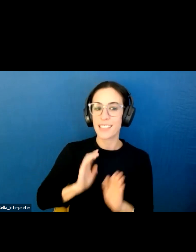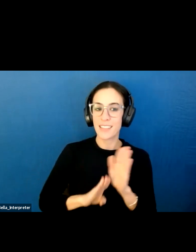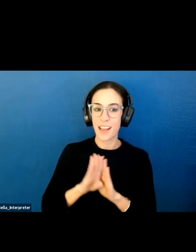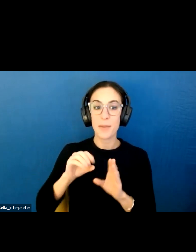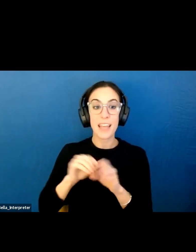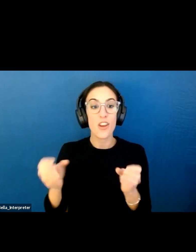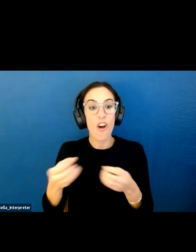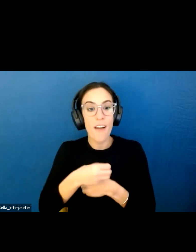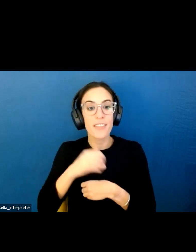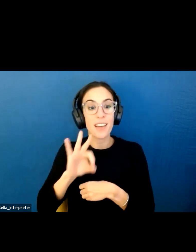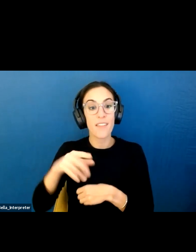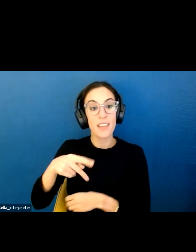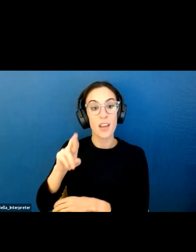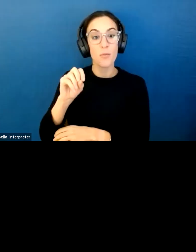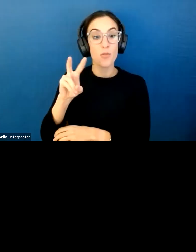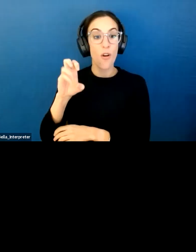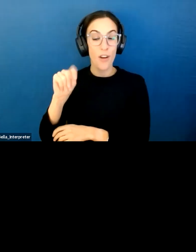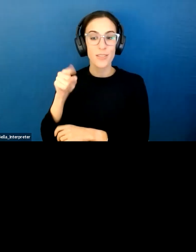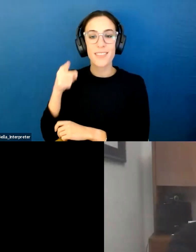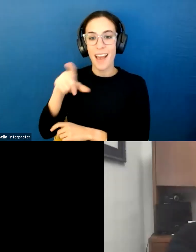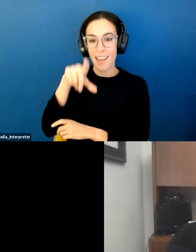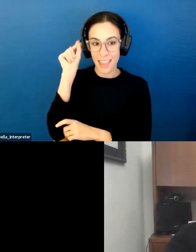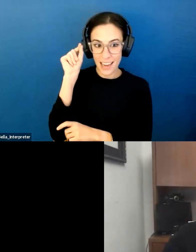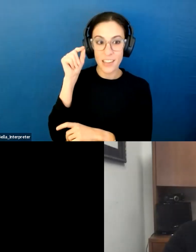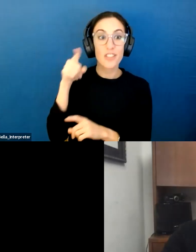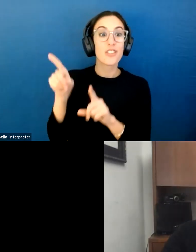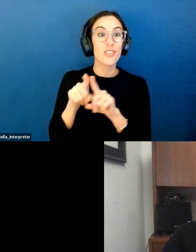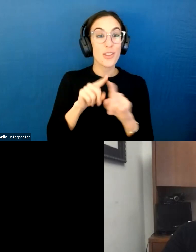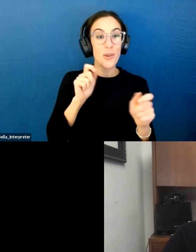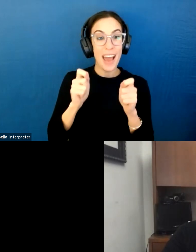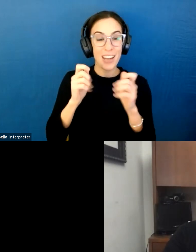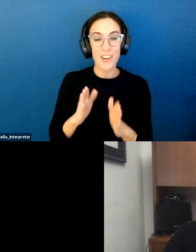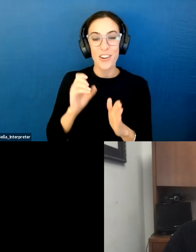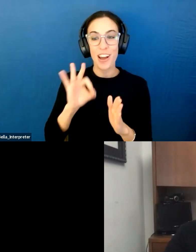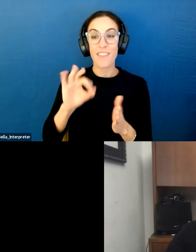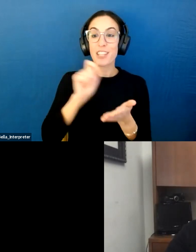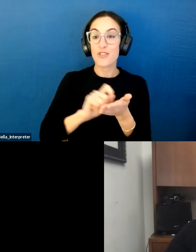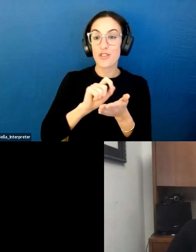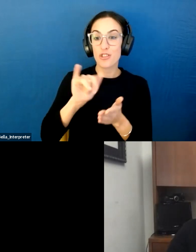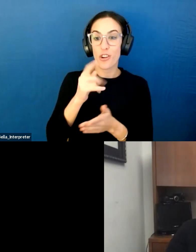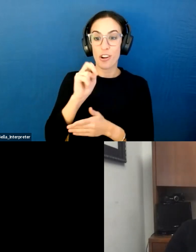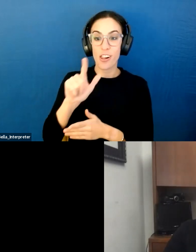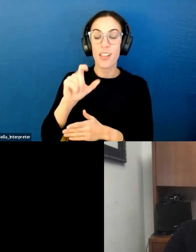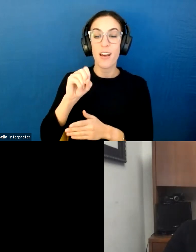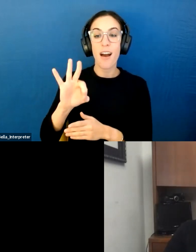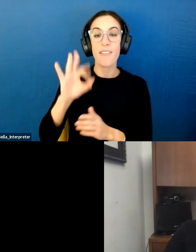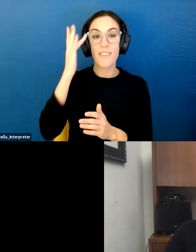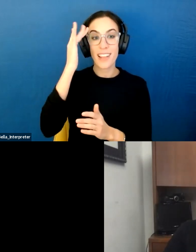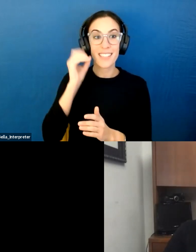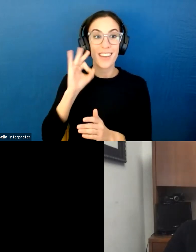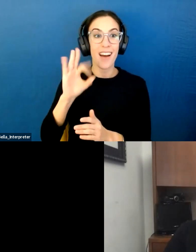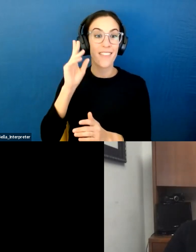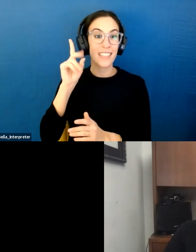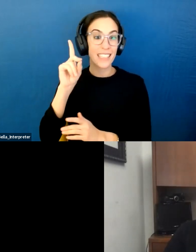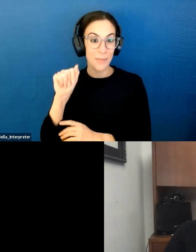of the provost at Gallaudet. She's also editor of the Journal of Philosophy of Disability, along with